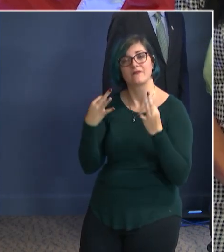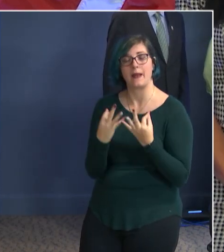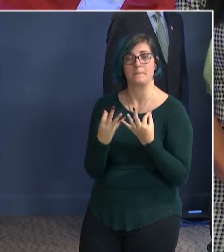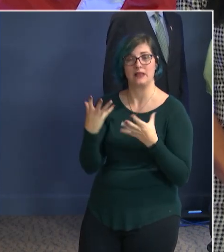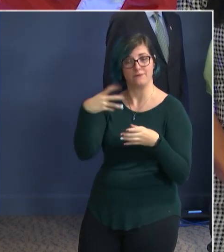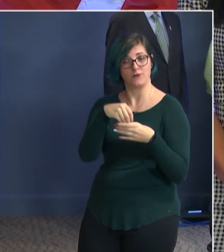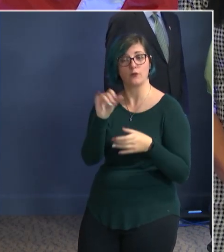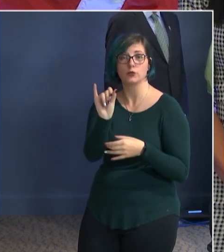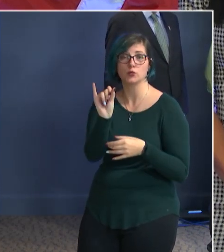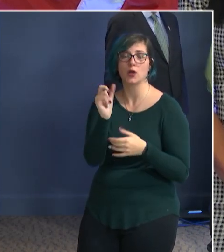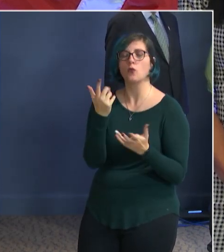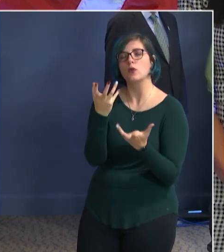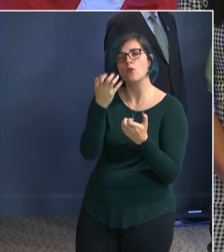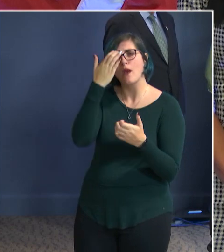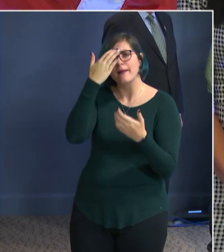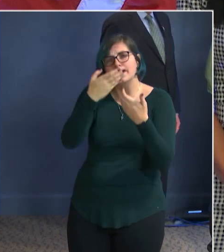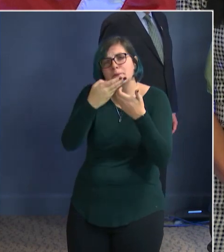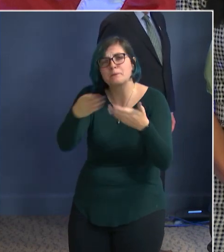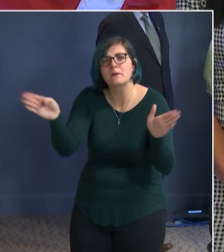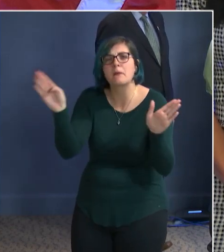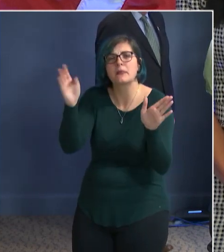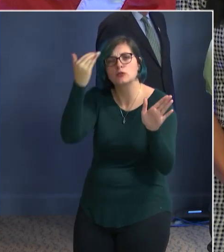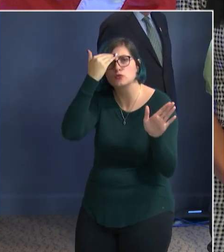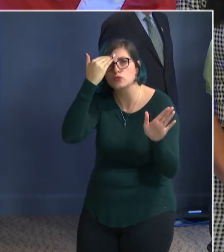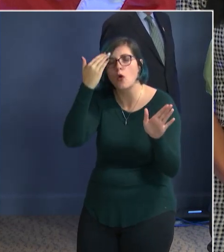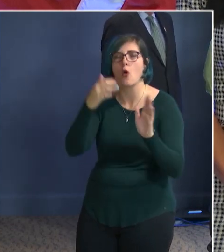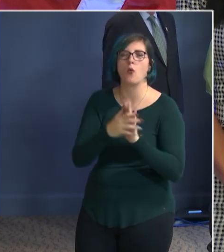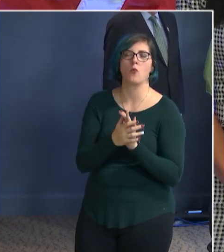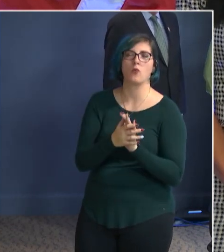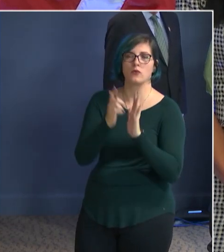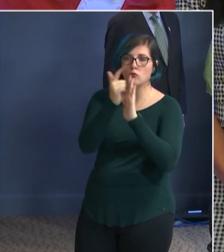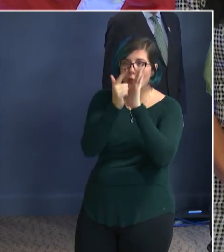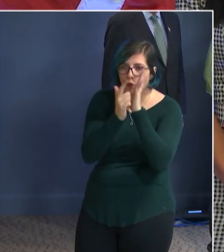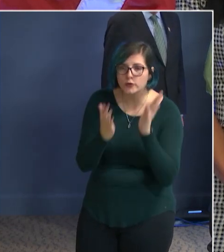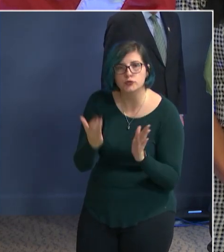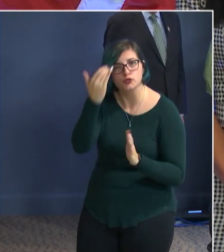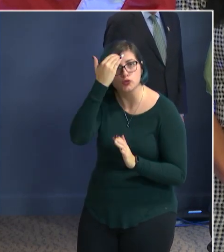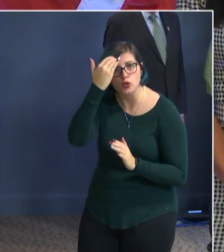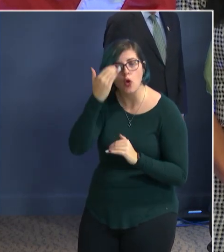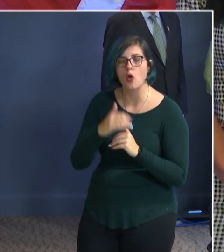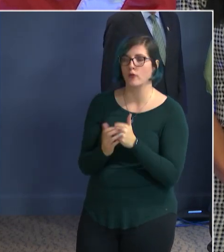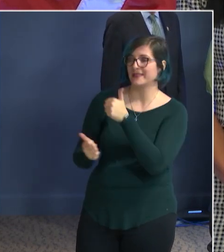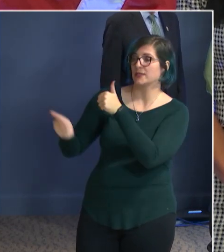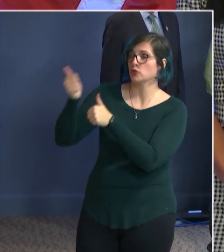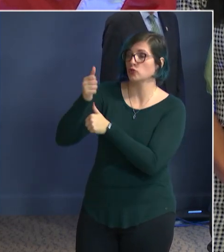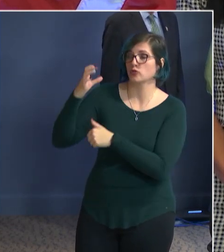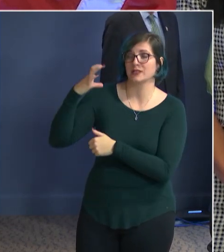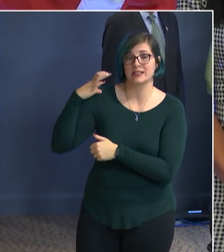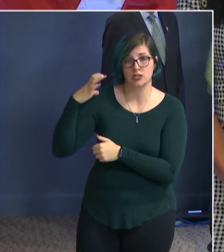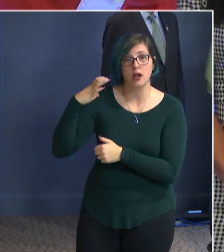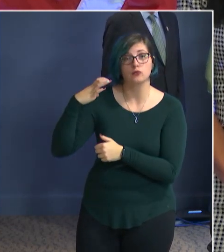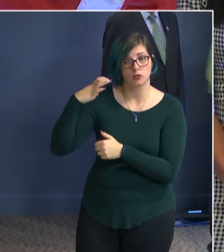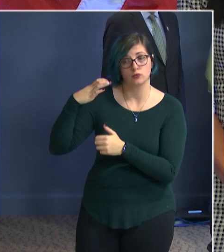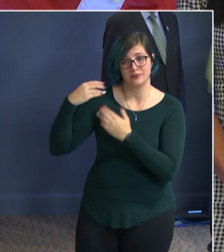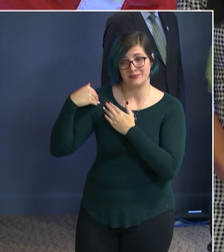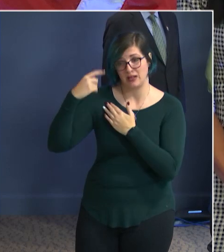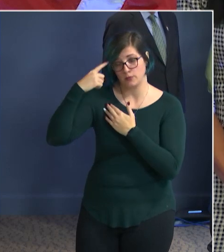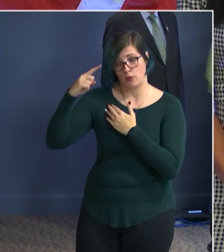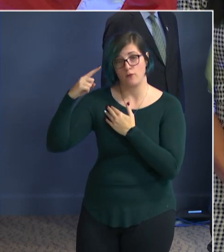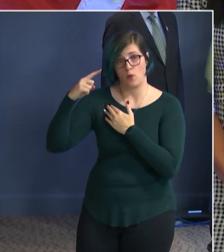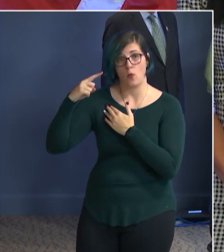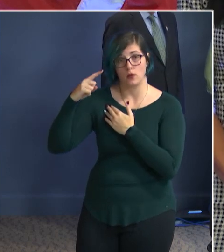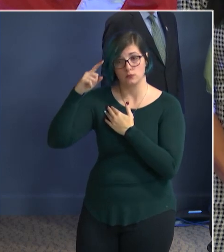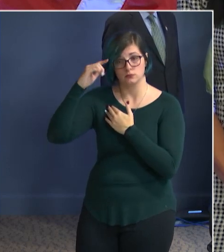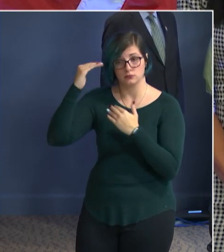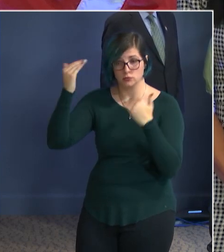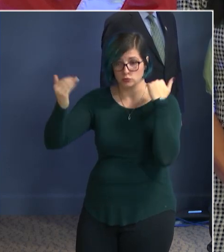the public to know, we want the prosecutors to know, and the Attorney General is responsible for prosecuting juvenile crime in the